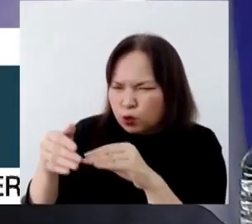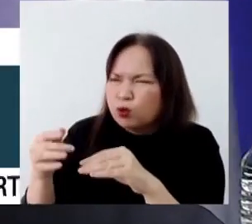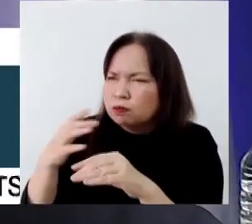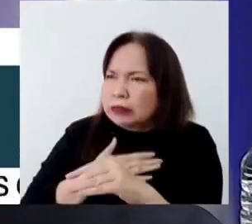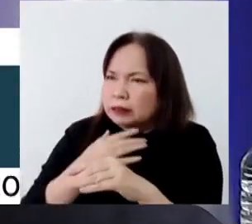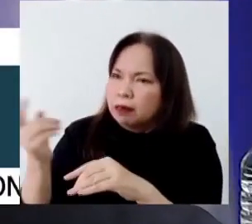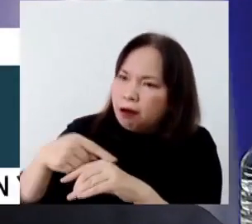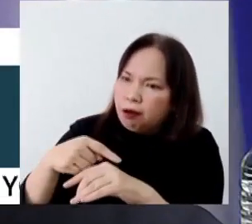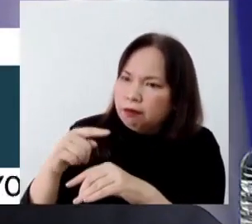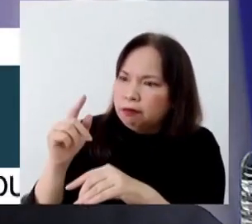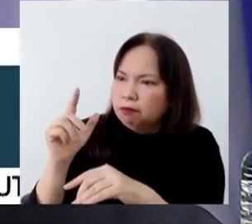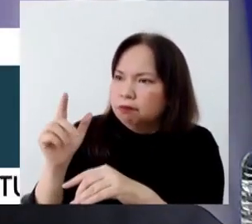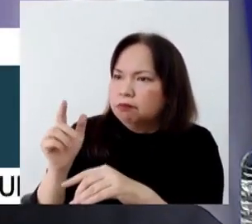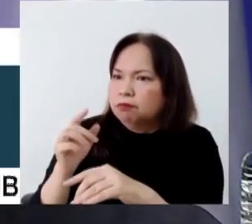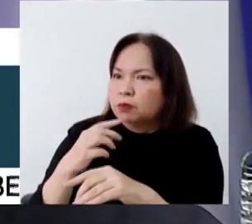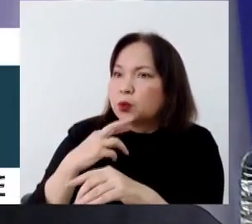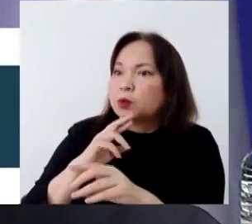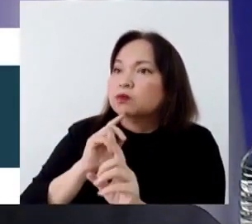we will be ready.